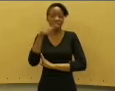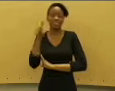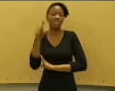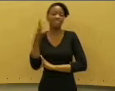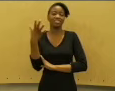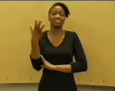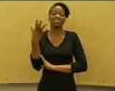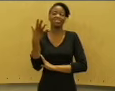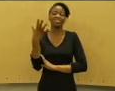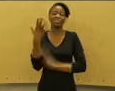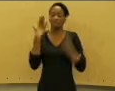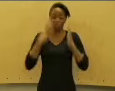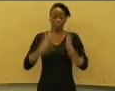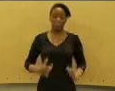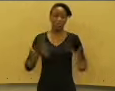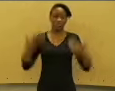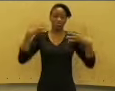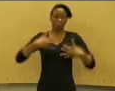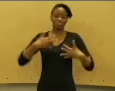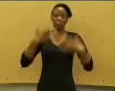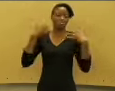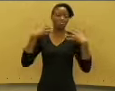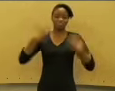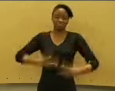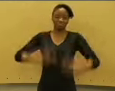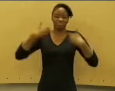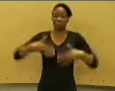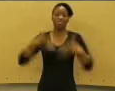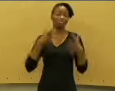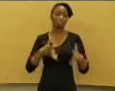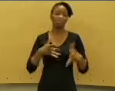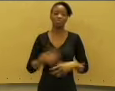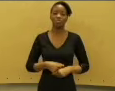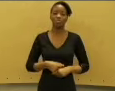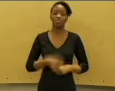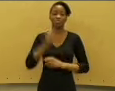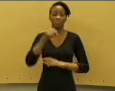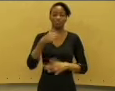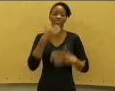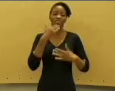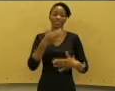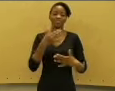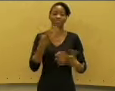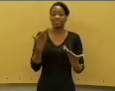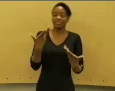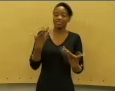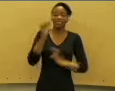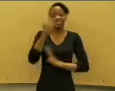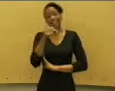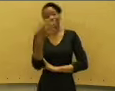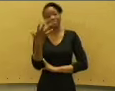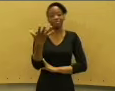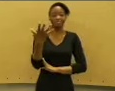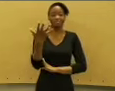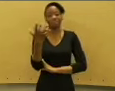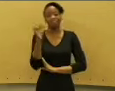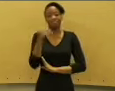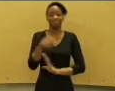by existing as a woman. It's the strangest thing, but patriarchy, thank you. Not really, but yeah.